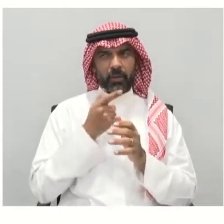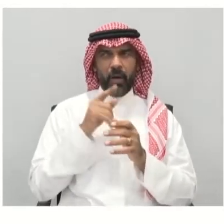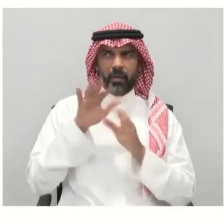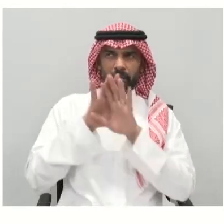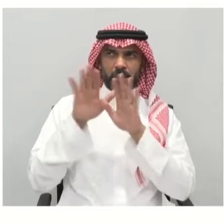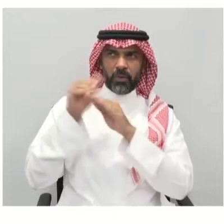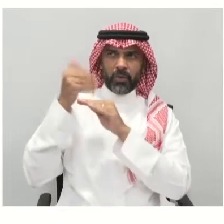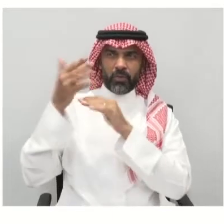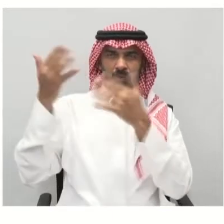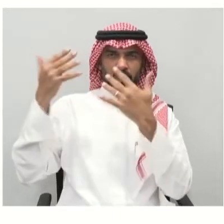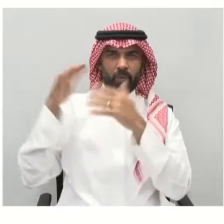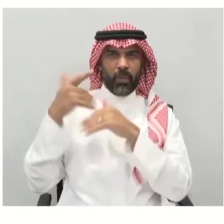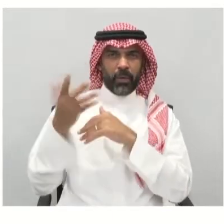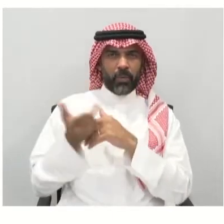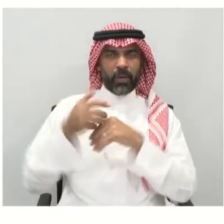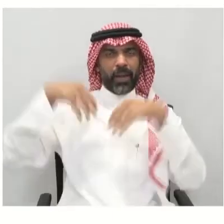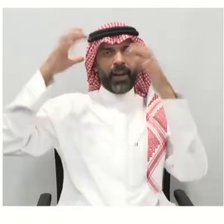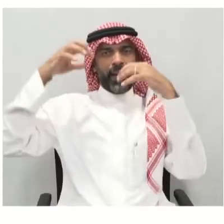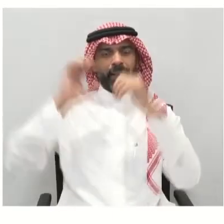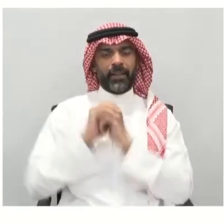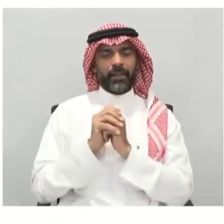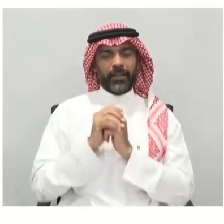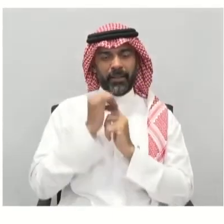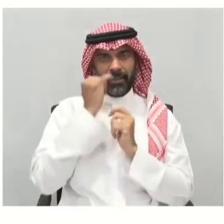It is